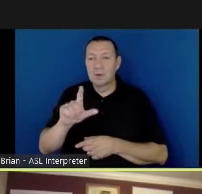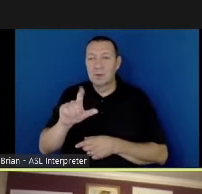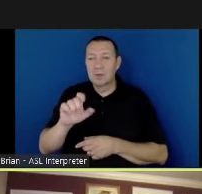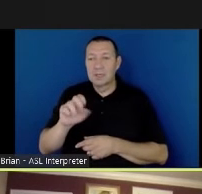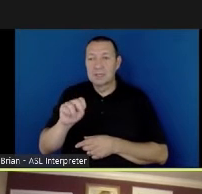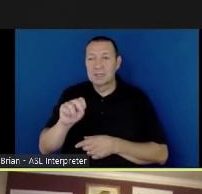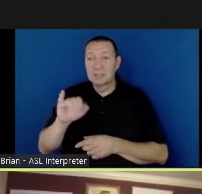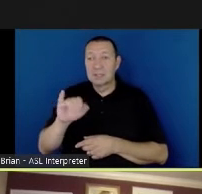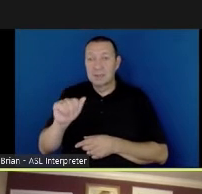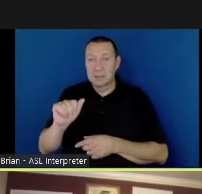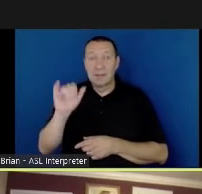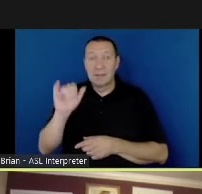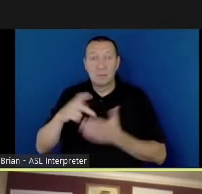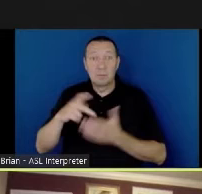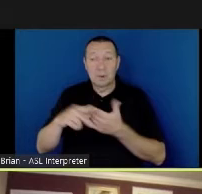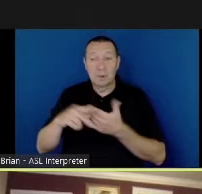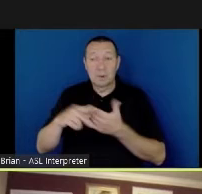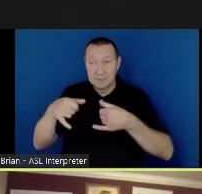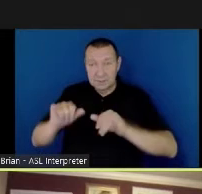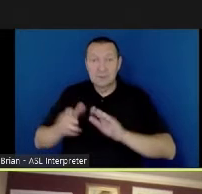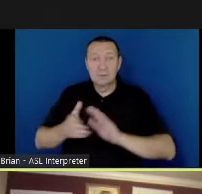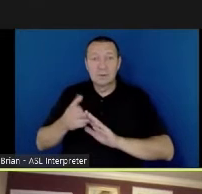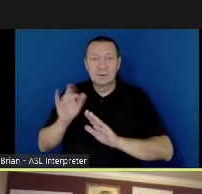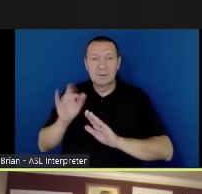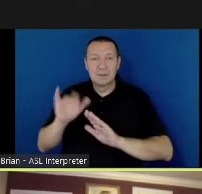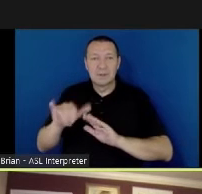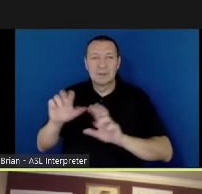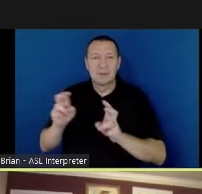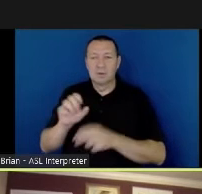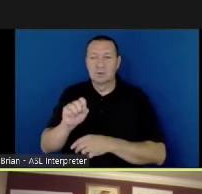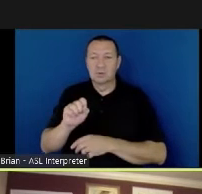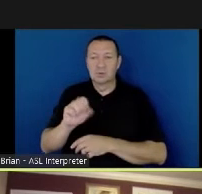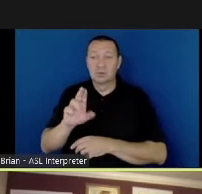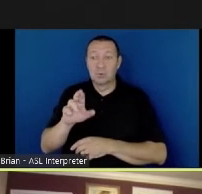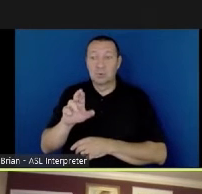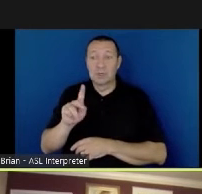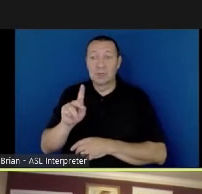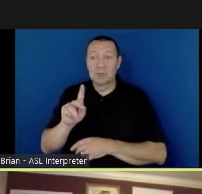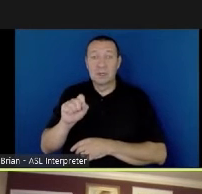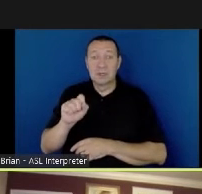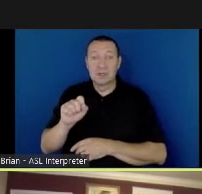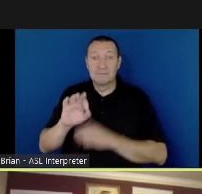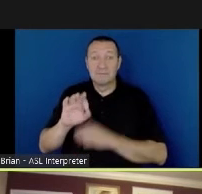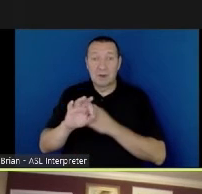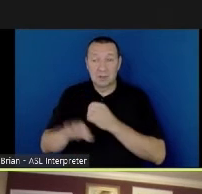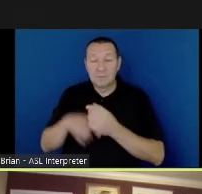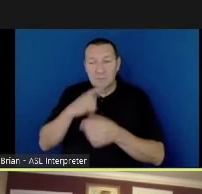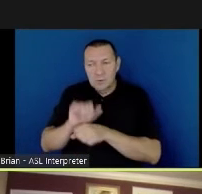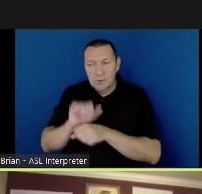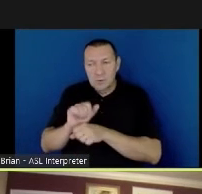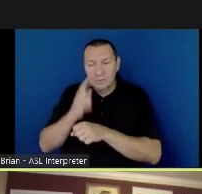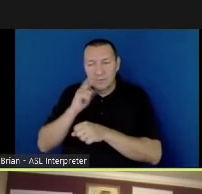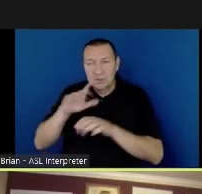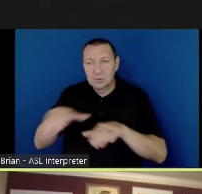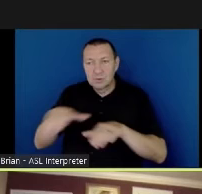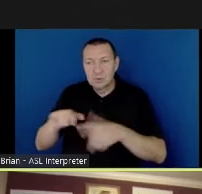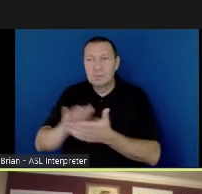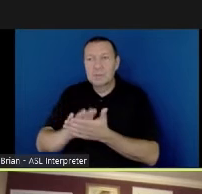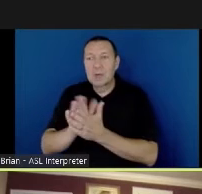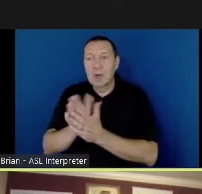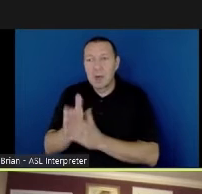in Paraguay as the Super Kids Foundation, working with children to become agents of change in